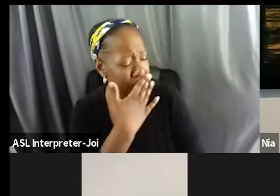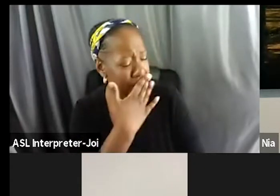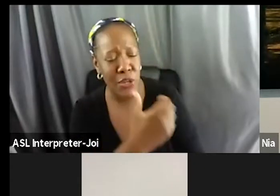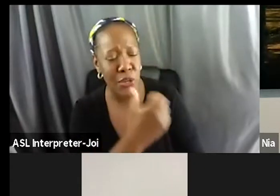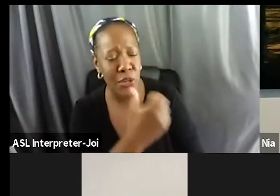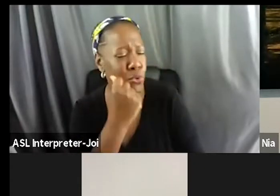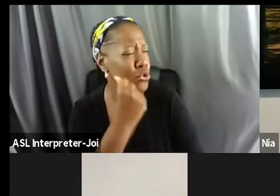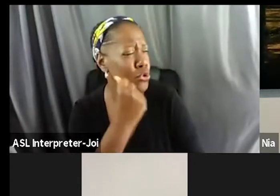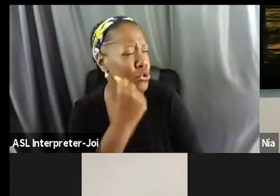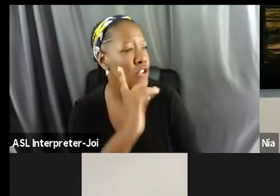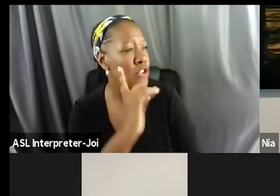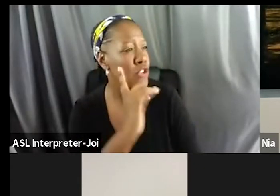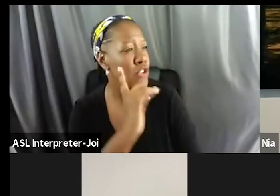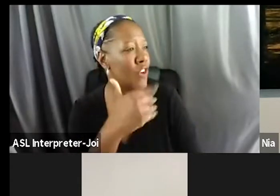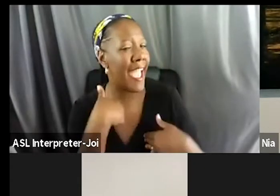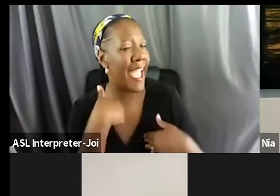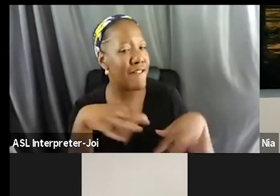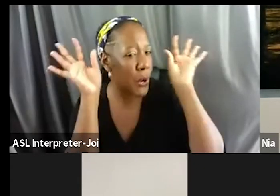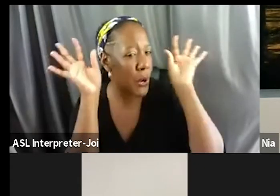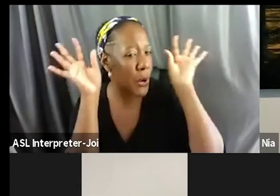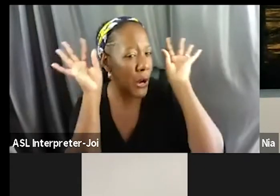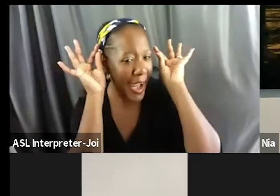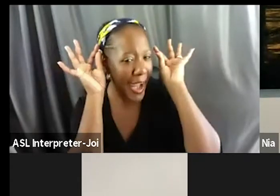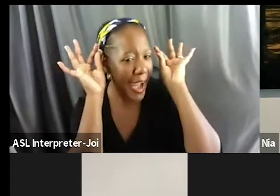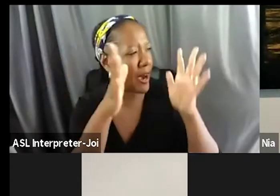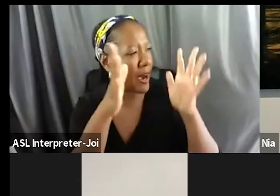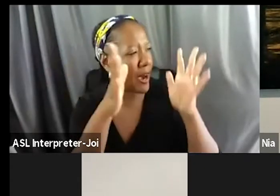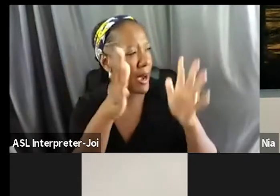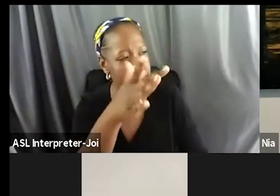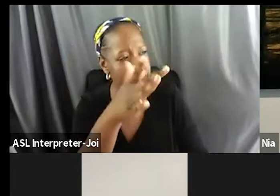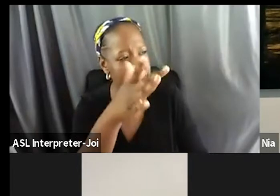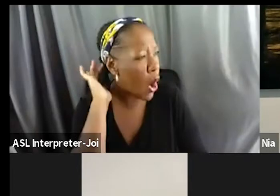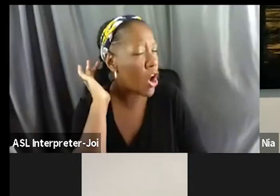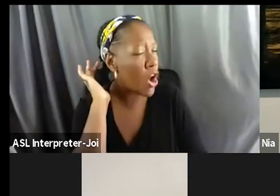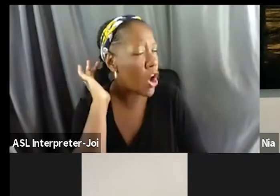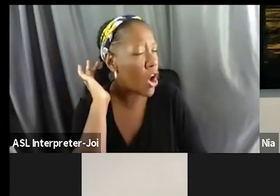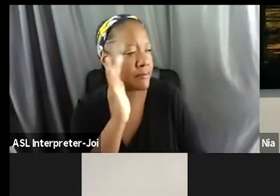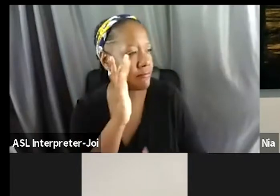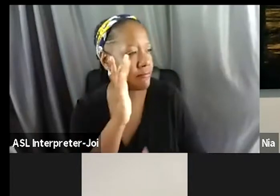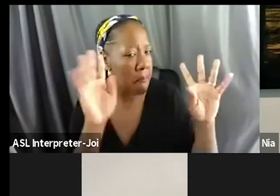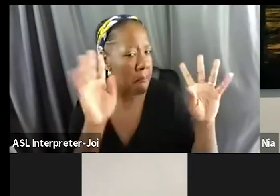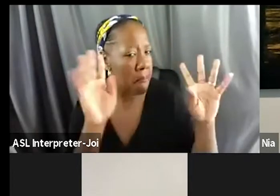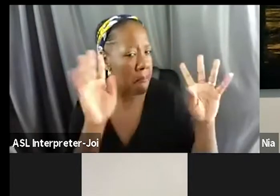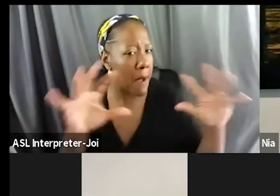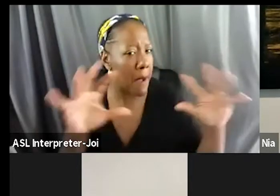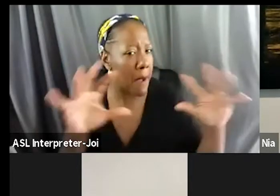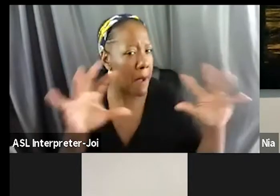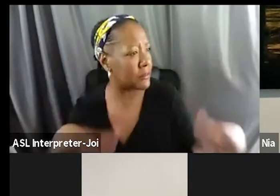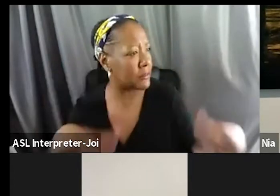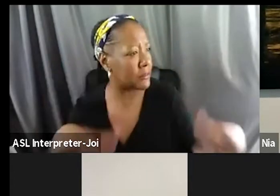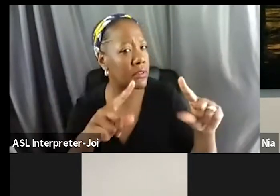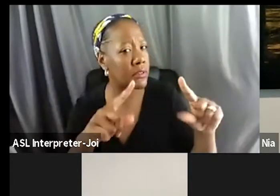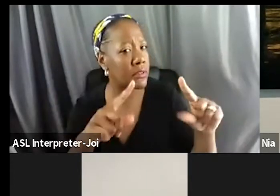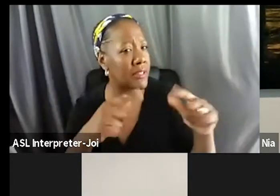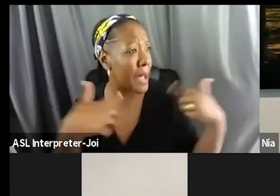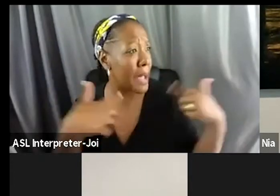your hair in being bald in public, because I'm scared." And it